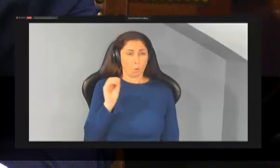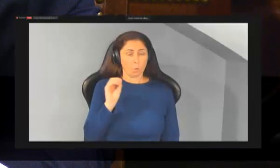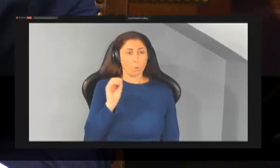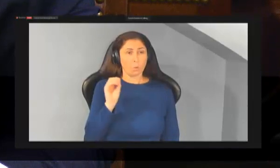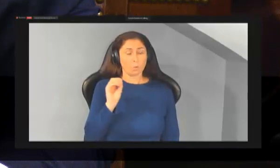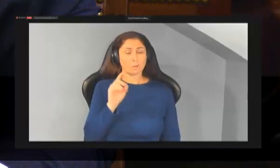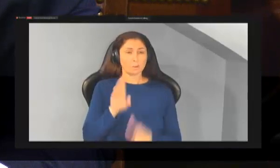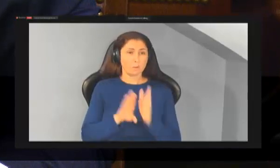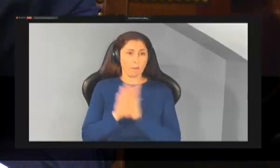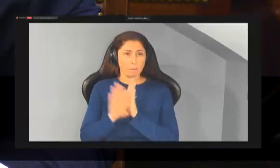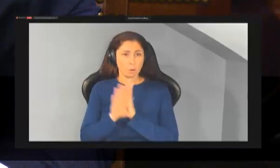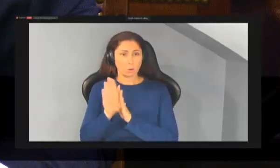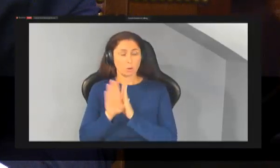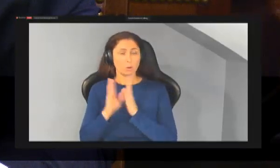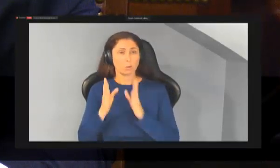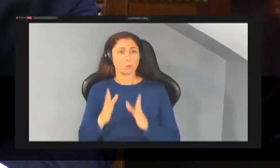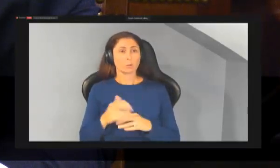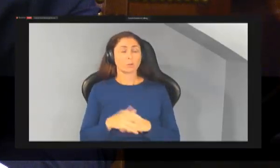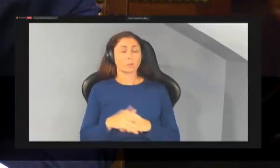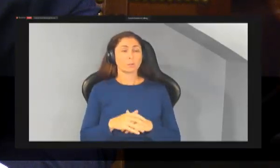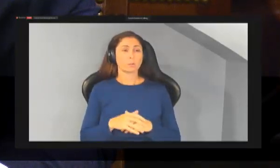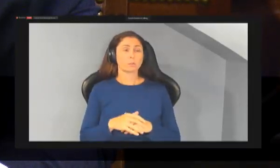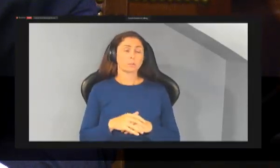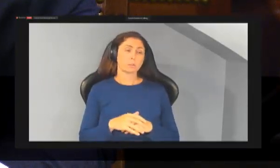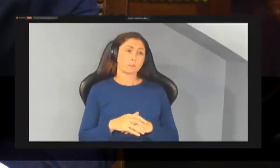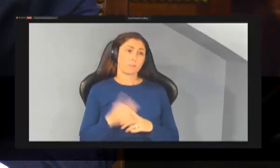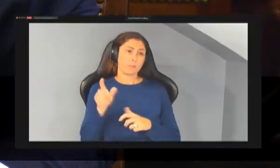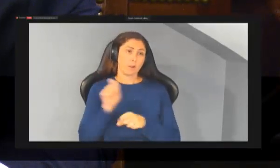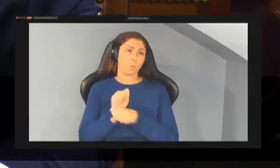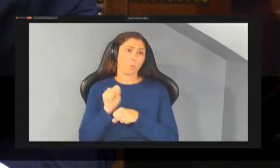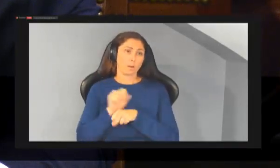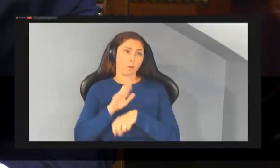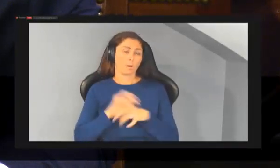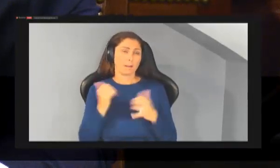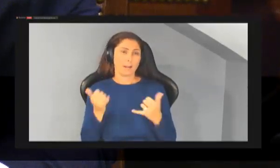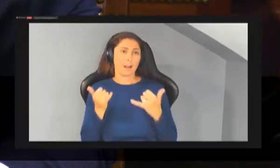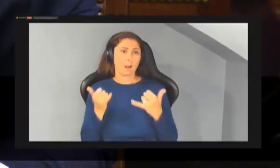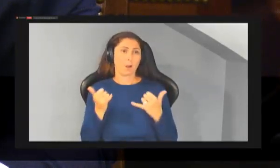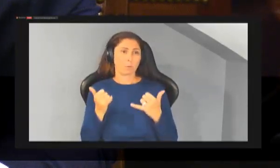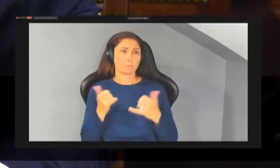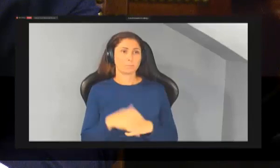developer, and they're working on that now, so